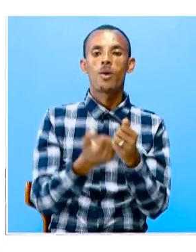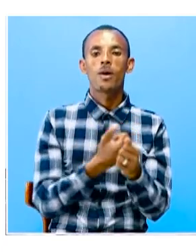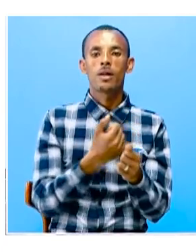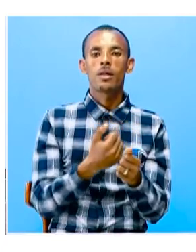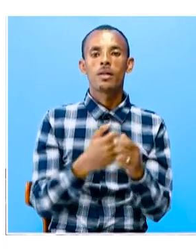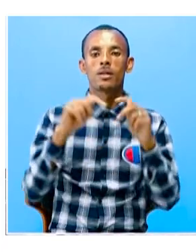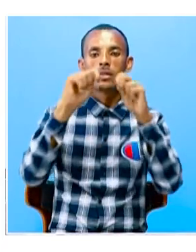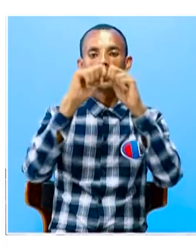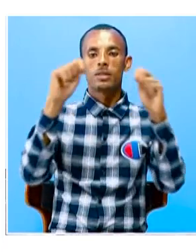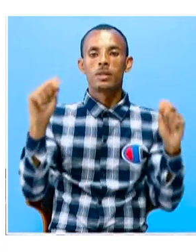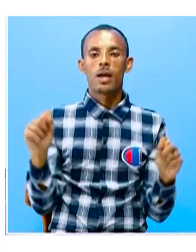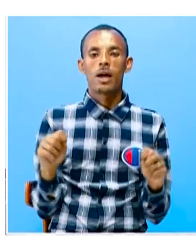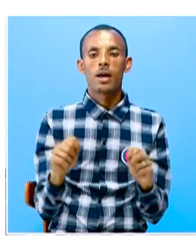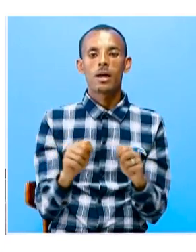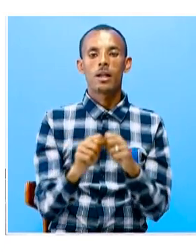triangle,